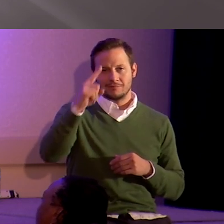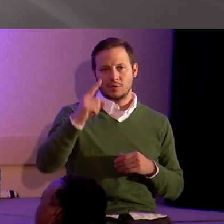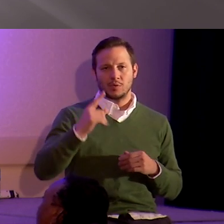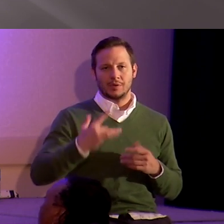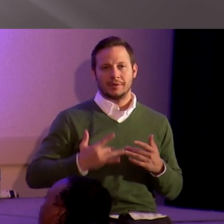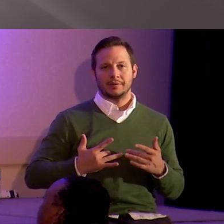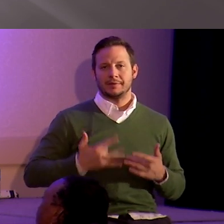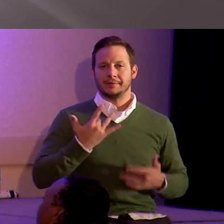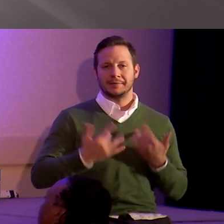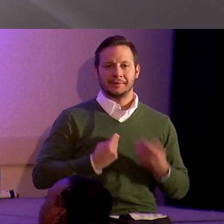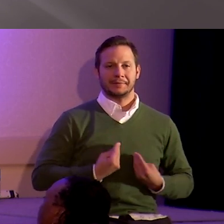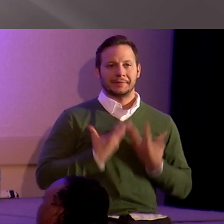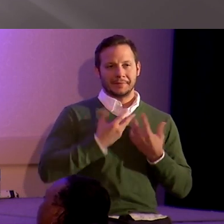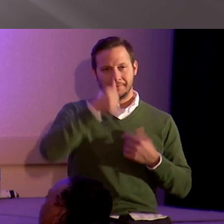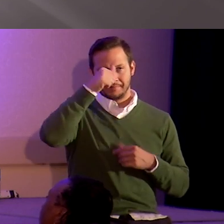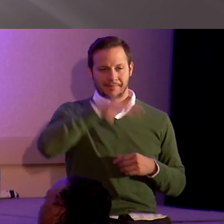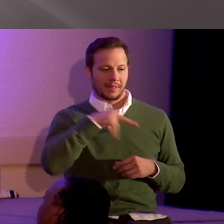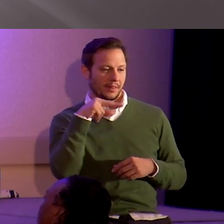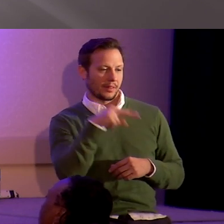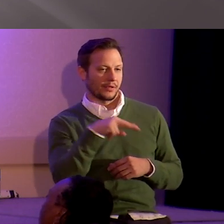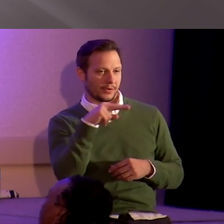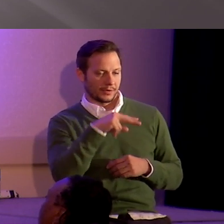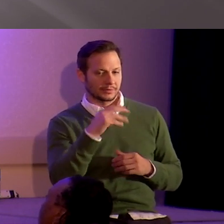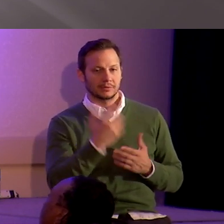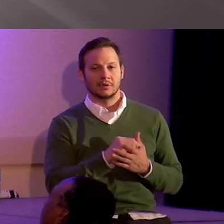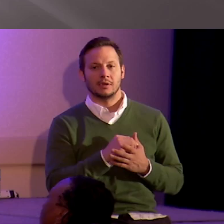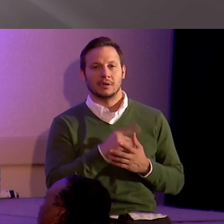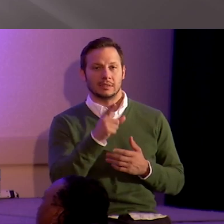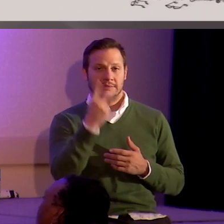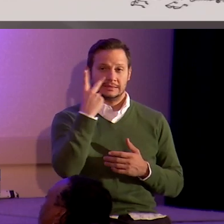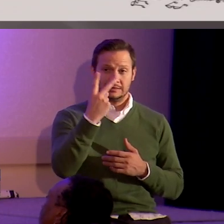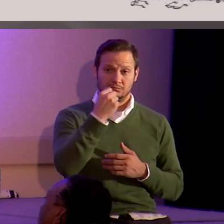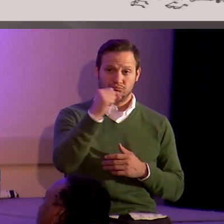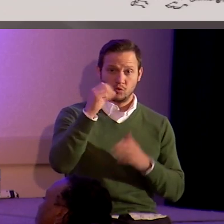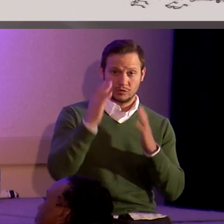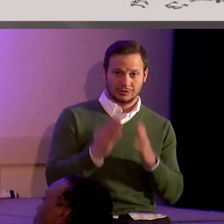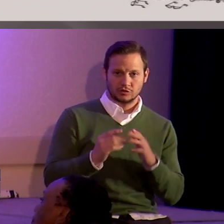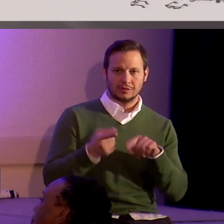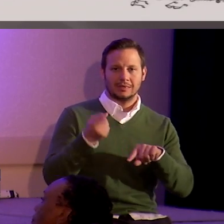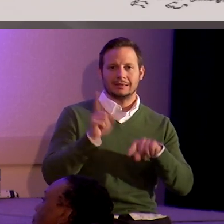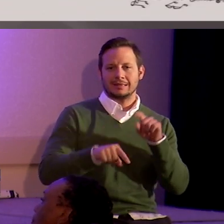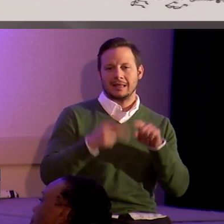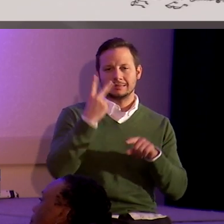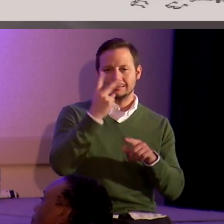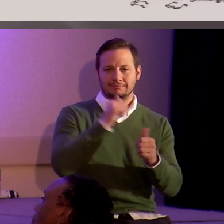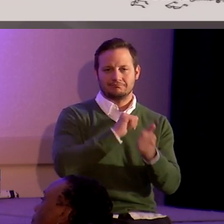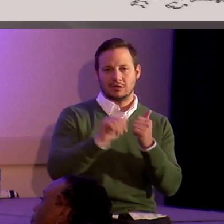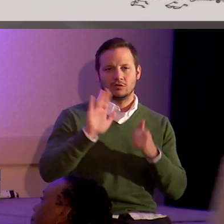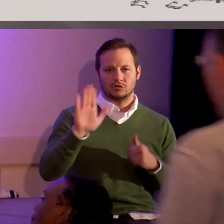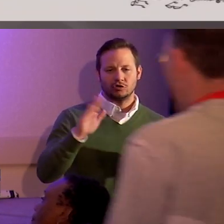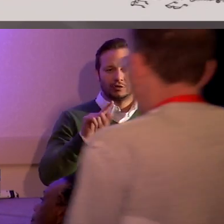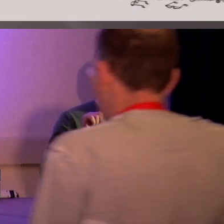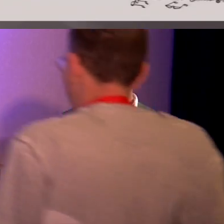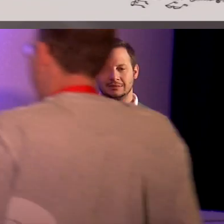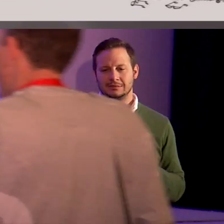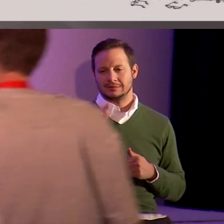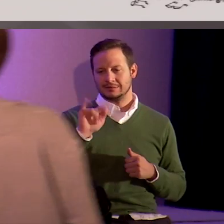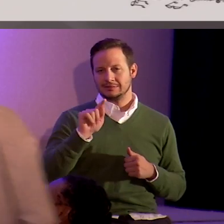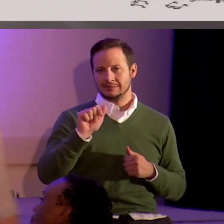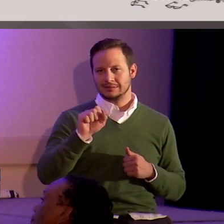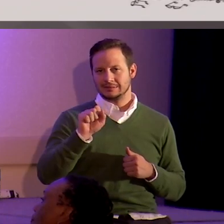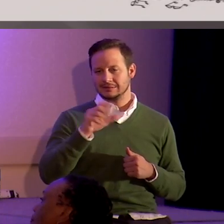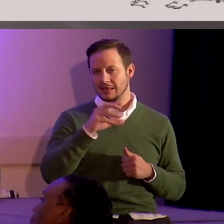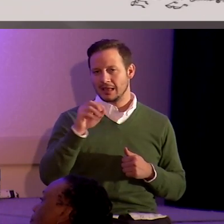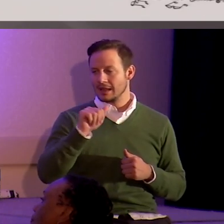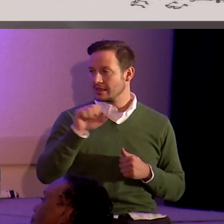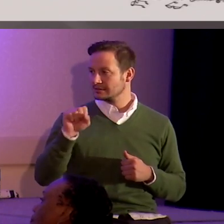male gaze. They see a nude protester and cannot see beyond her tits and ass. The idea